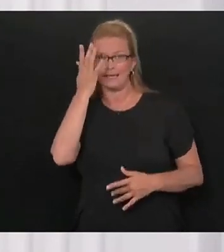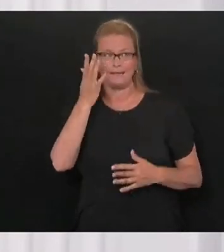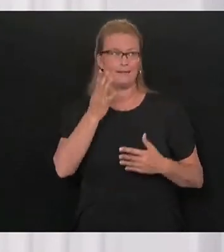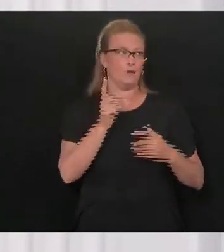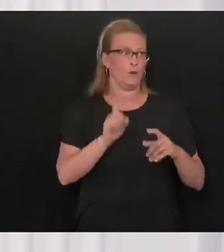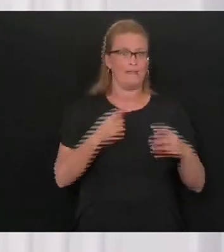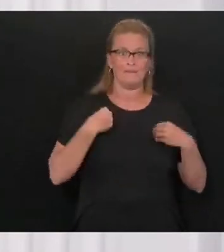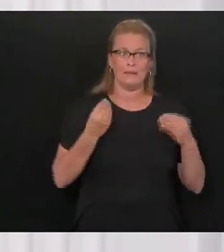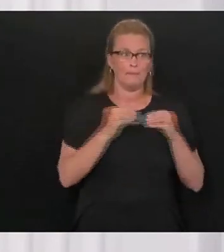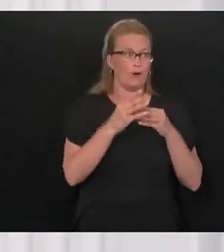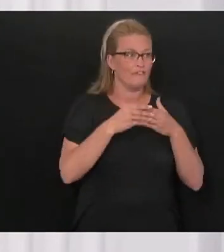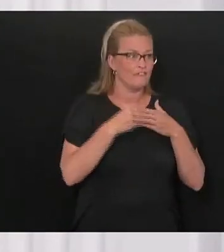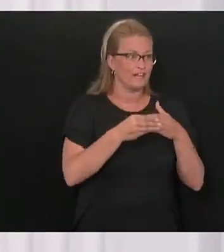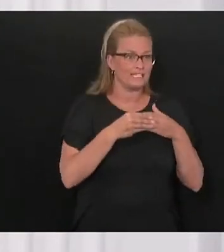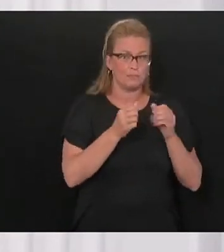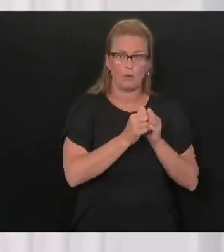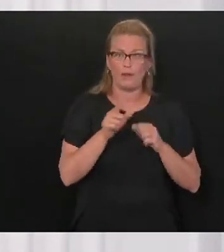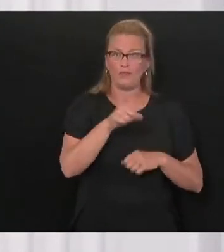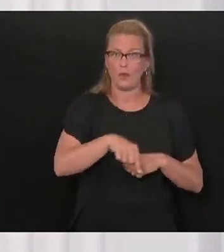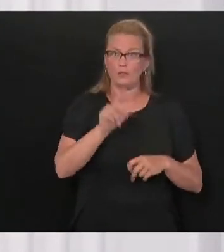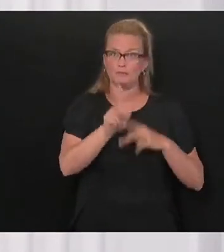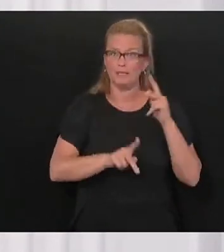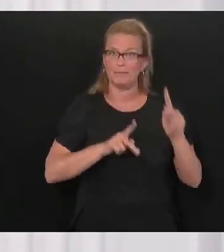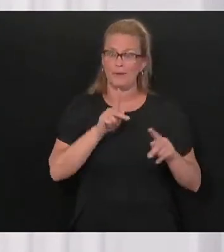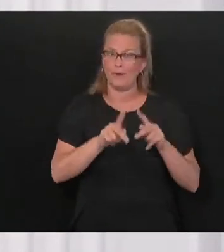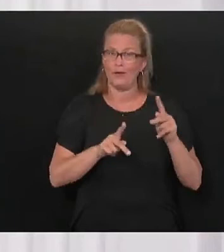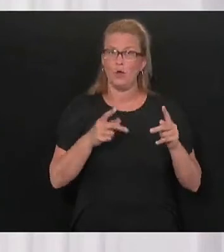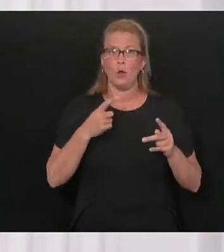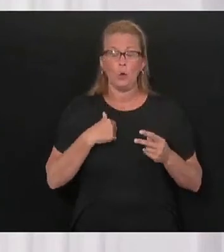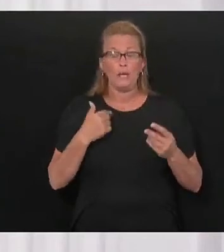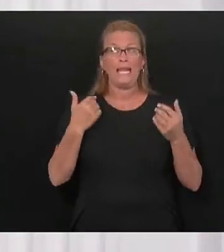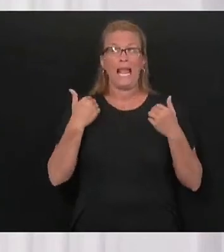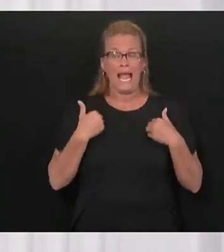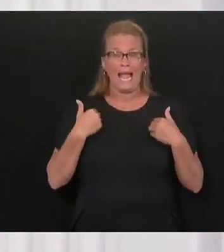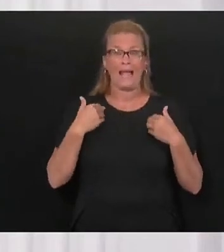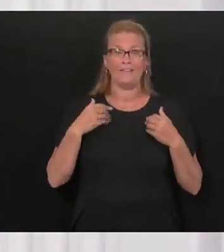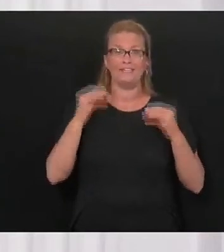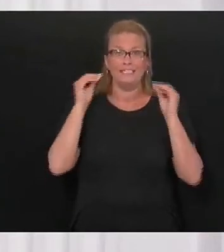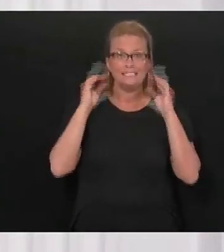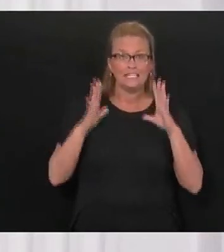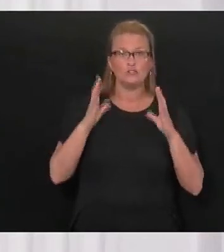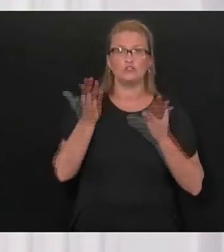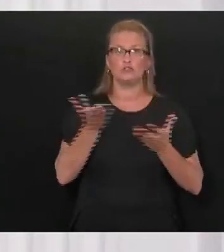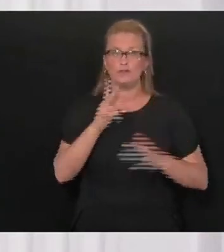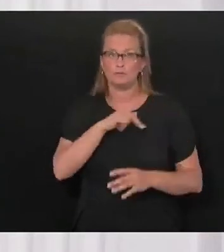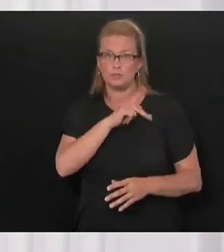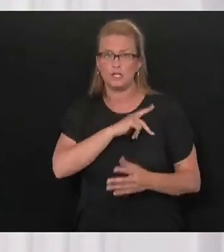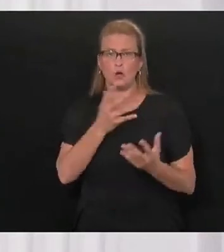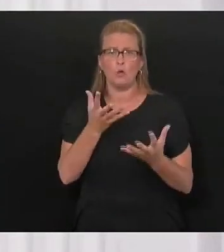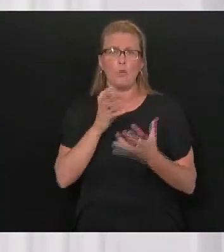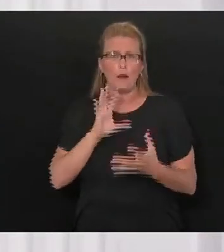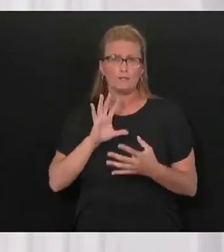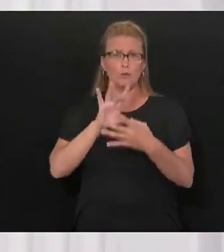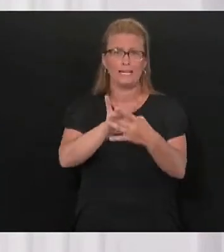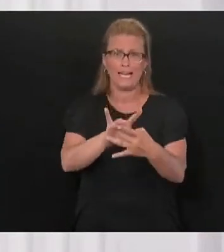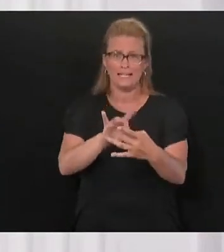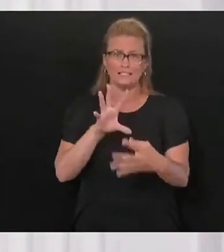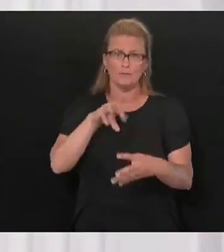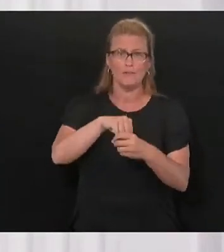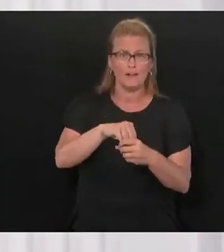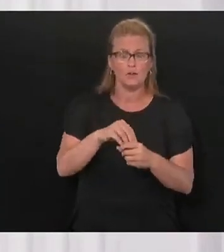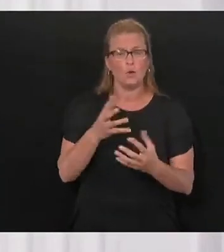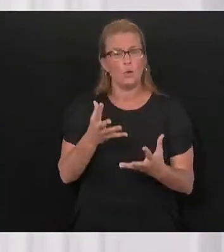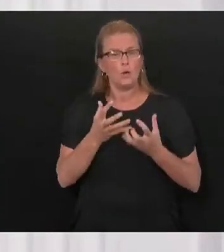them. We have quite a workforce that wants to engage, wants to contribute, and we need to be flexible with them. Now, as